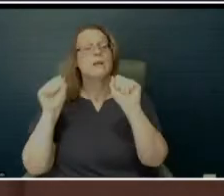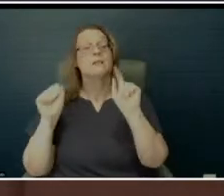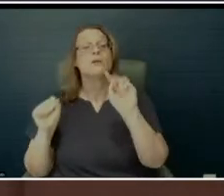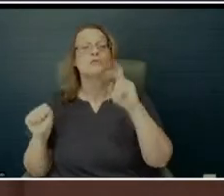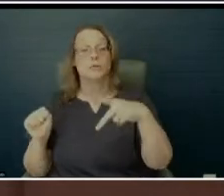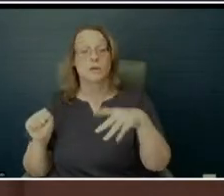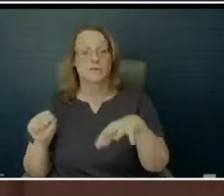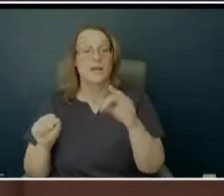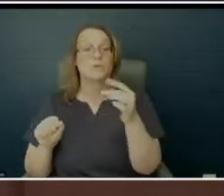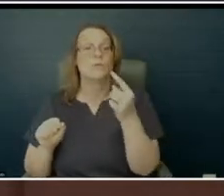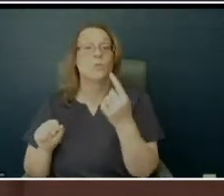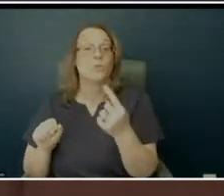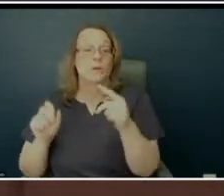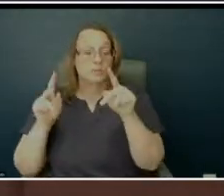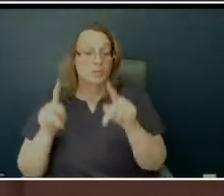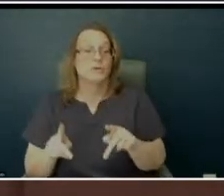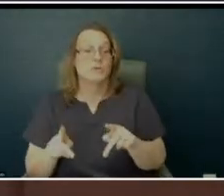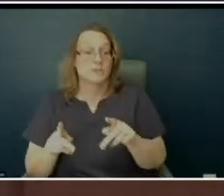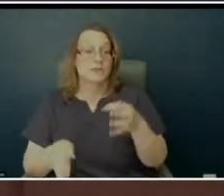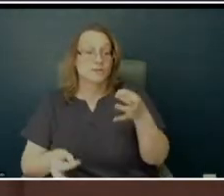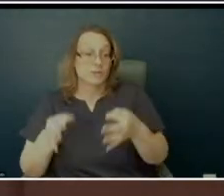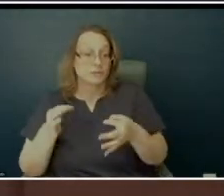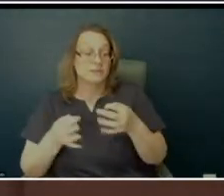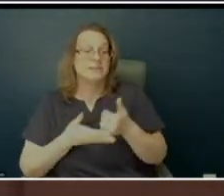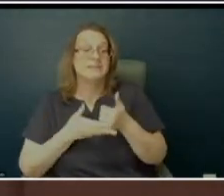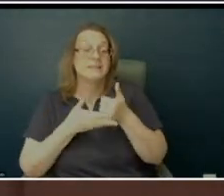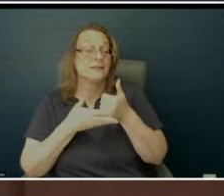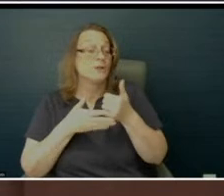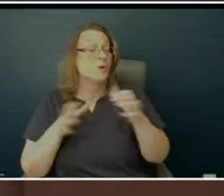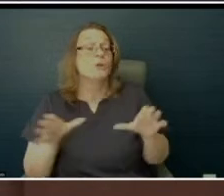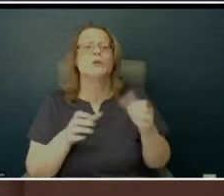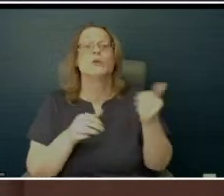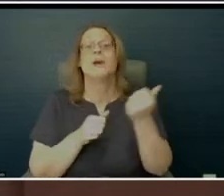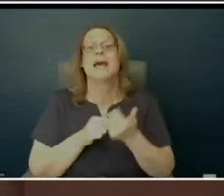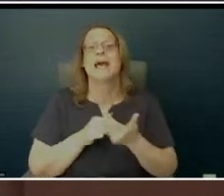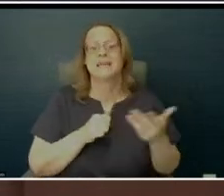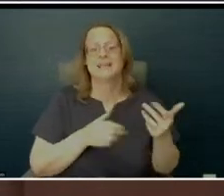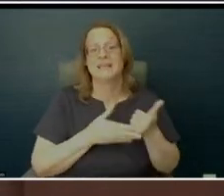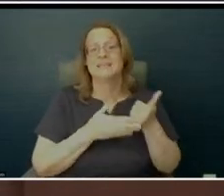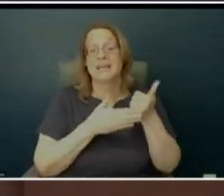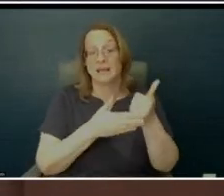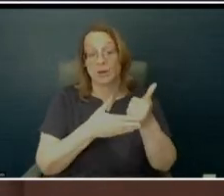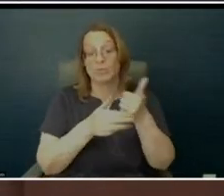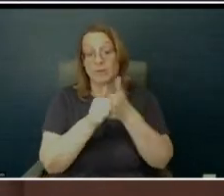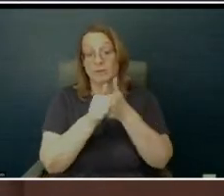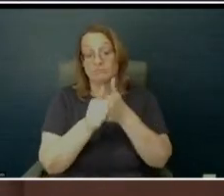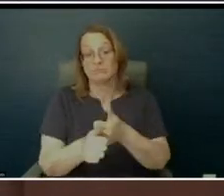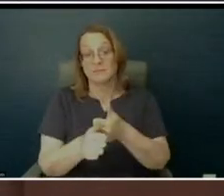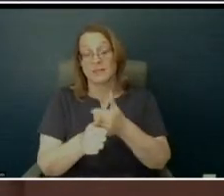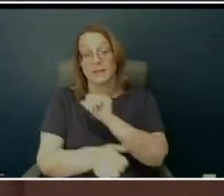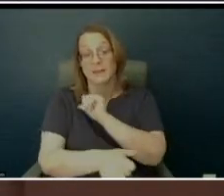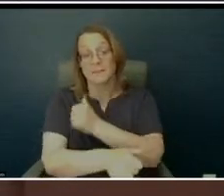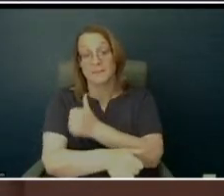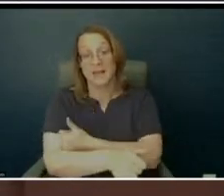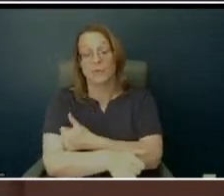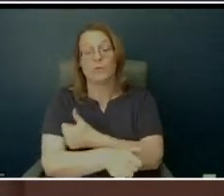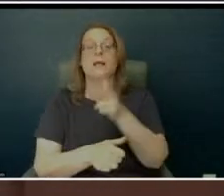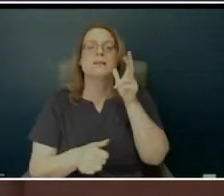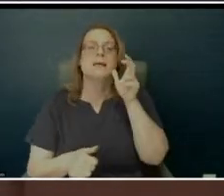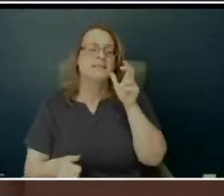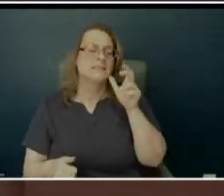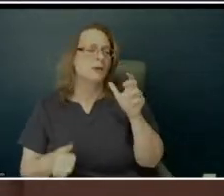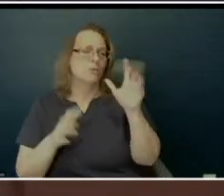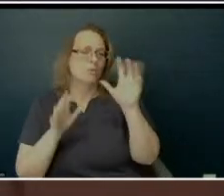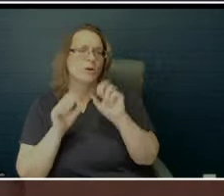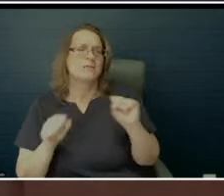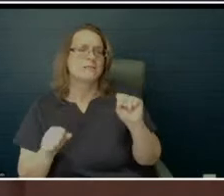willing to do anything to help him stay in power. Let's hear what President Trump's own lawyer, Eric Hirschman, had to say about Jeff Clark's